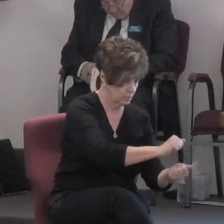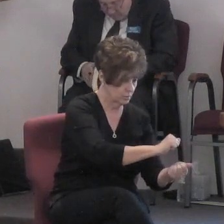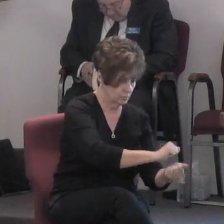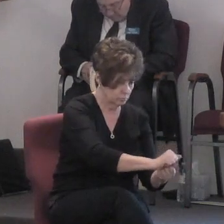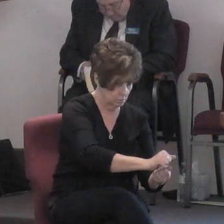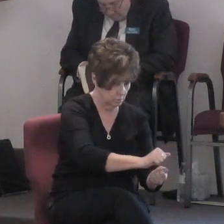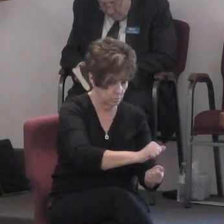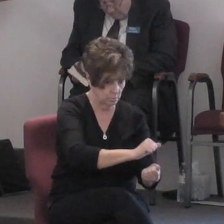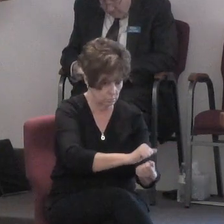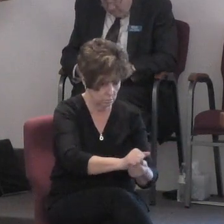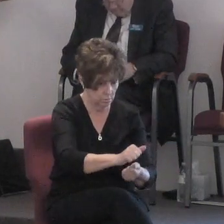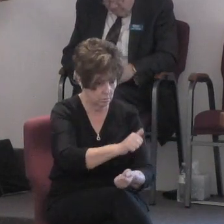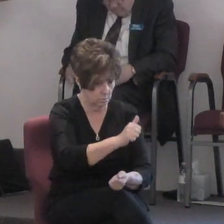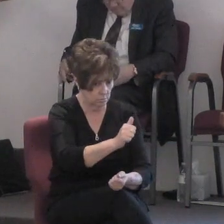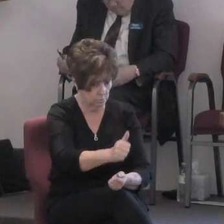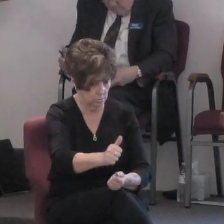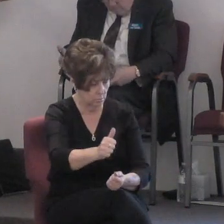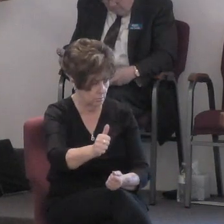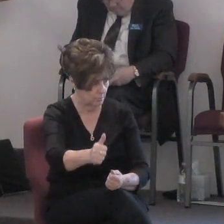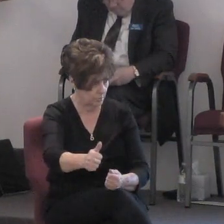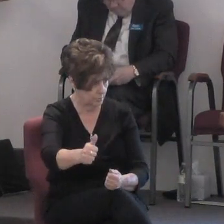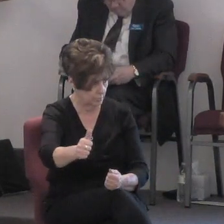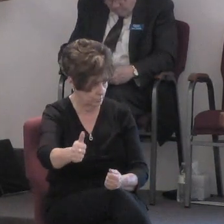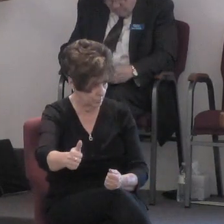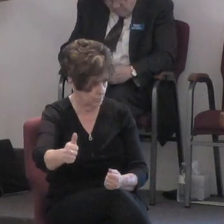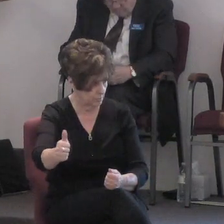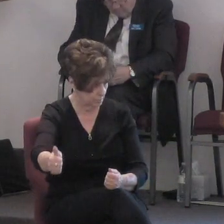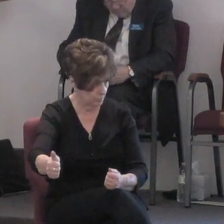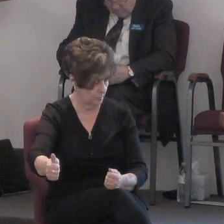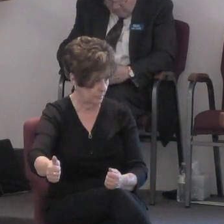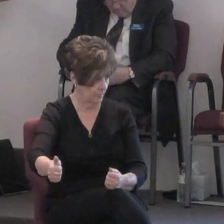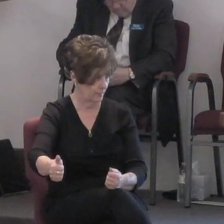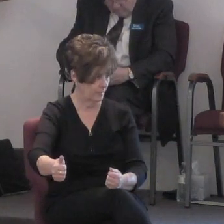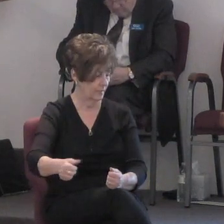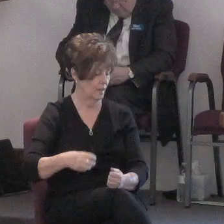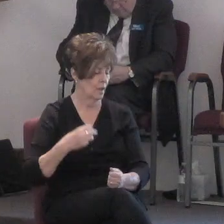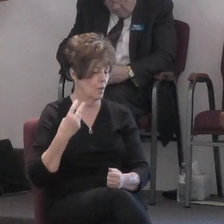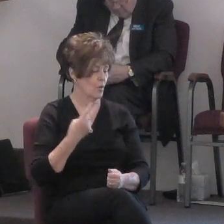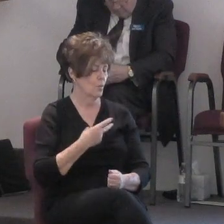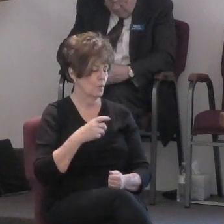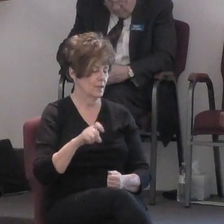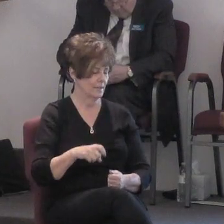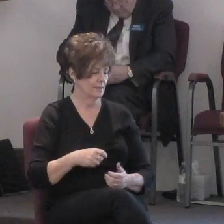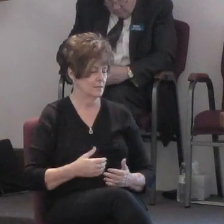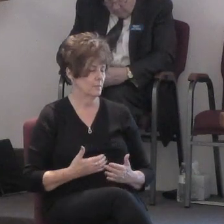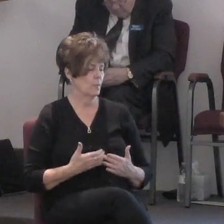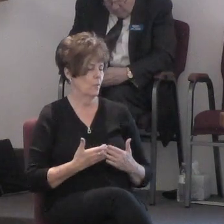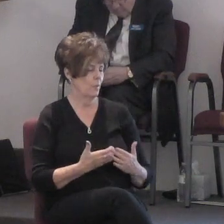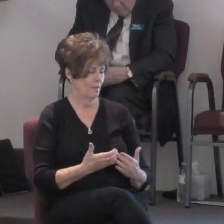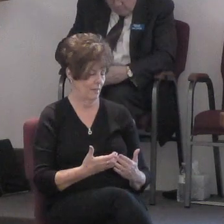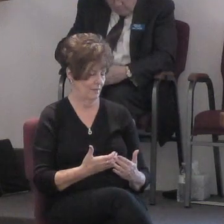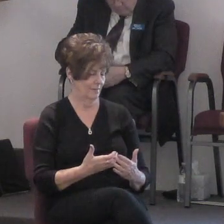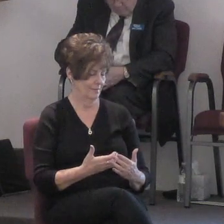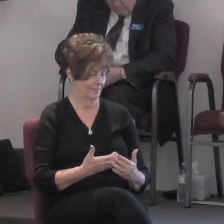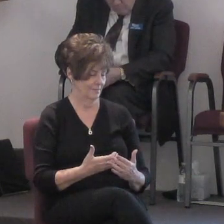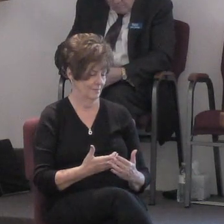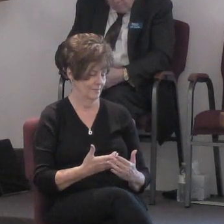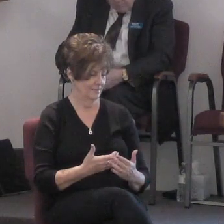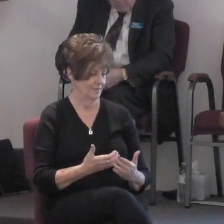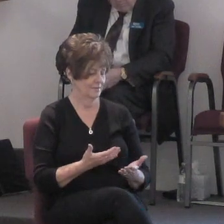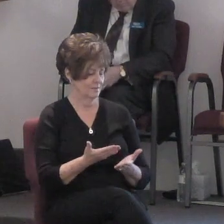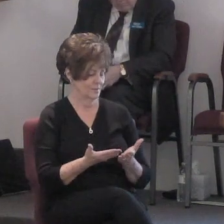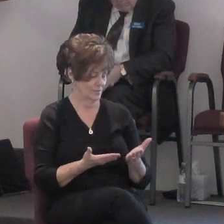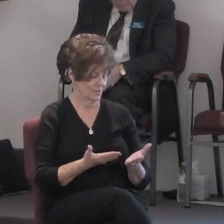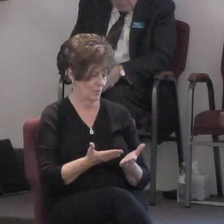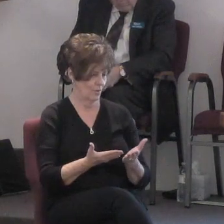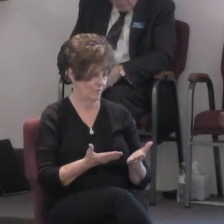the feet of all the disciples. Let's, you and me,